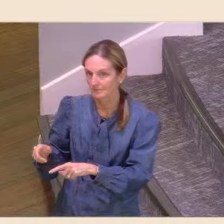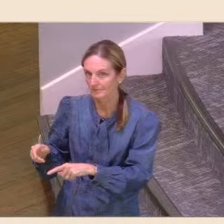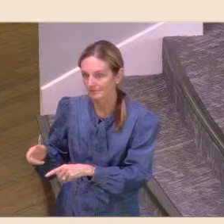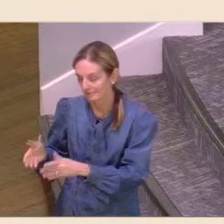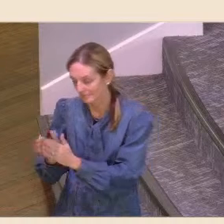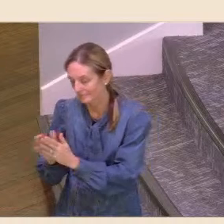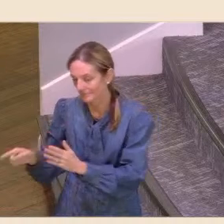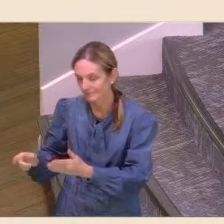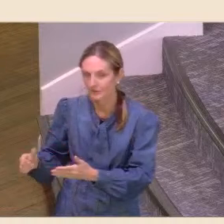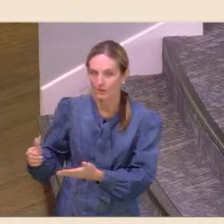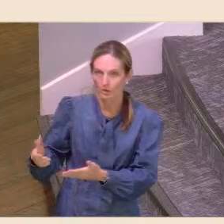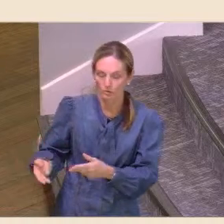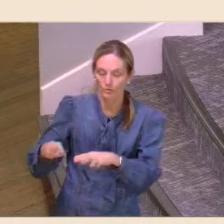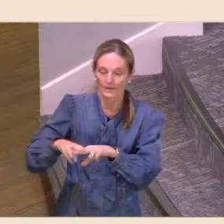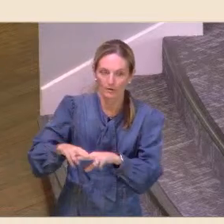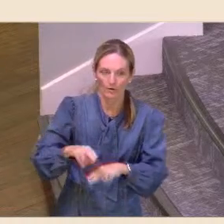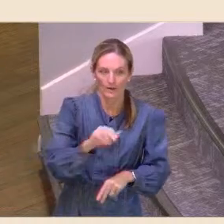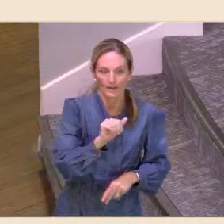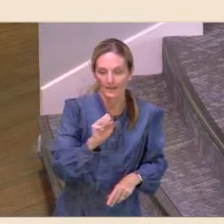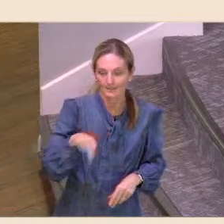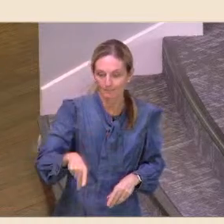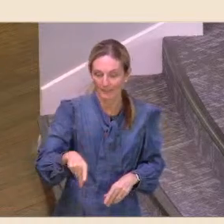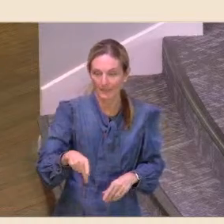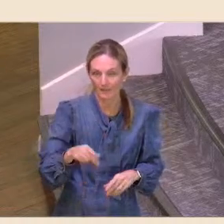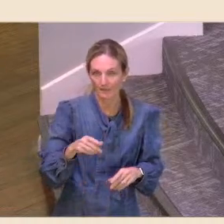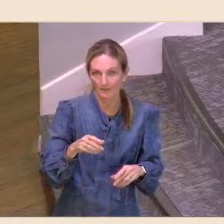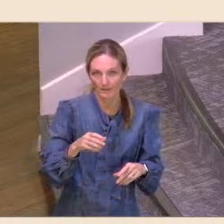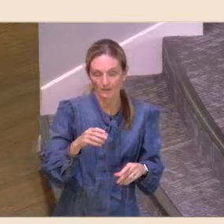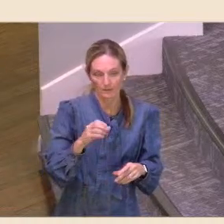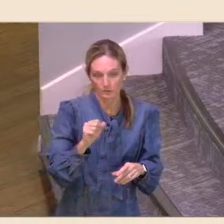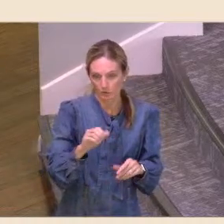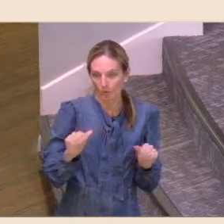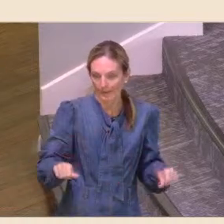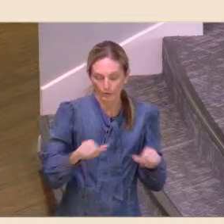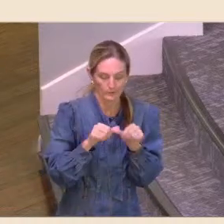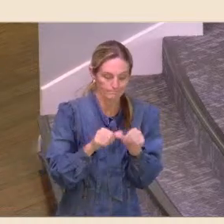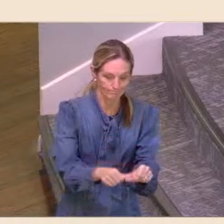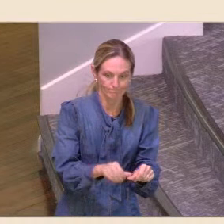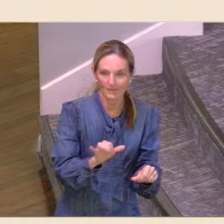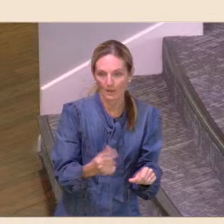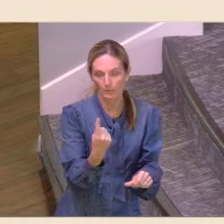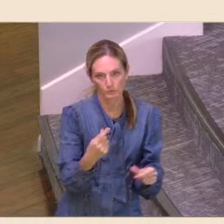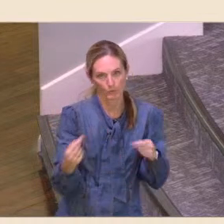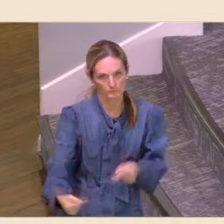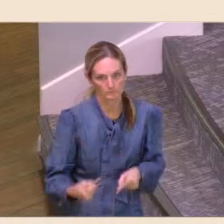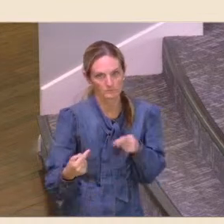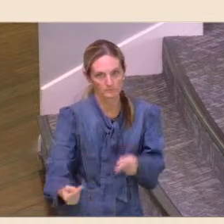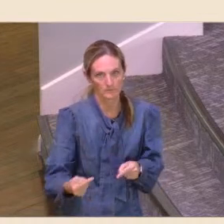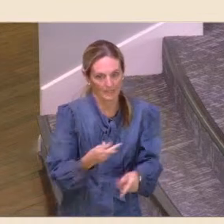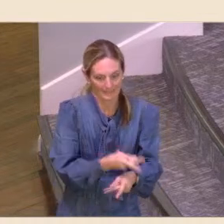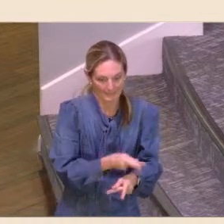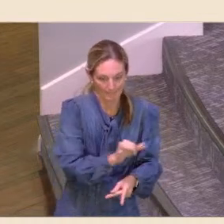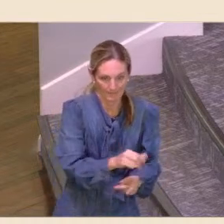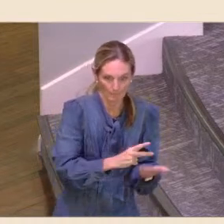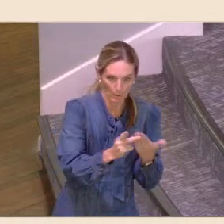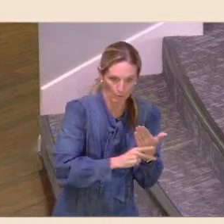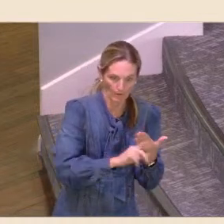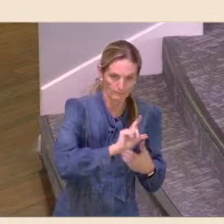the ASP hourly rates to attract and retain ASP program staff. That was one of the struggles that we had keeping that program